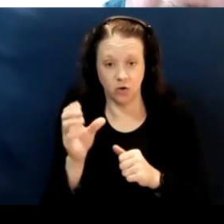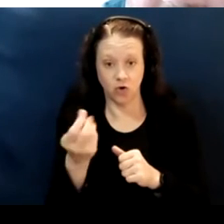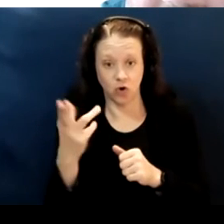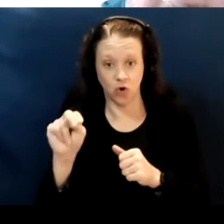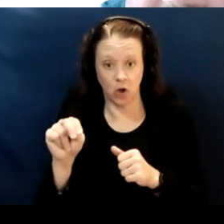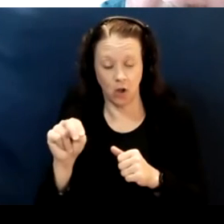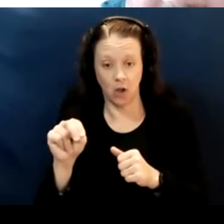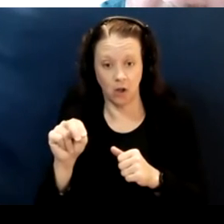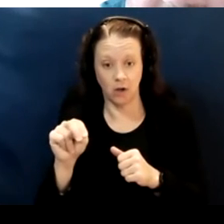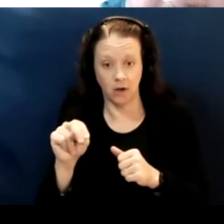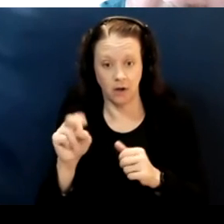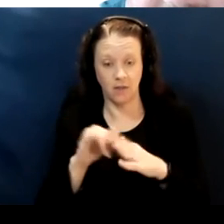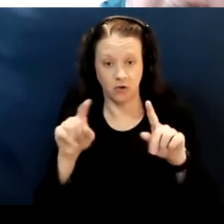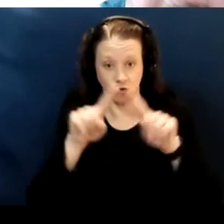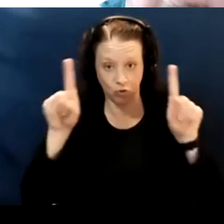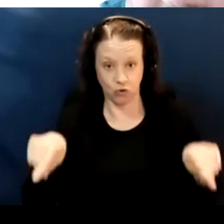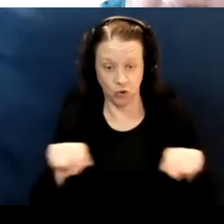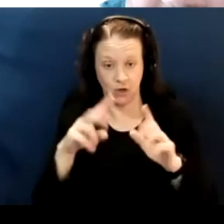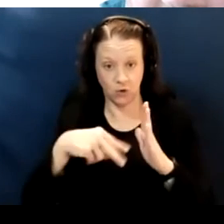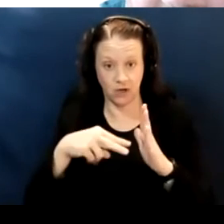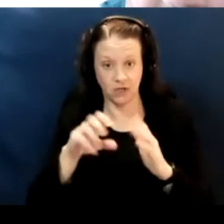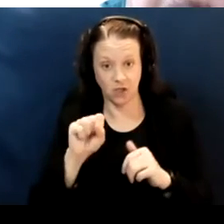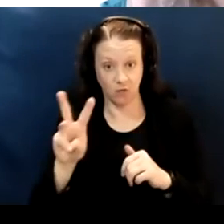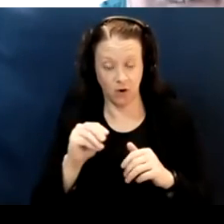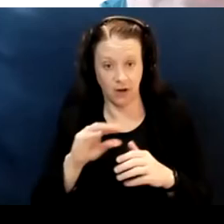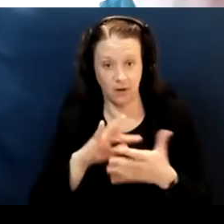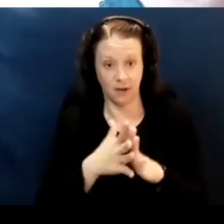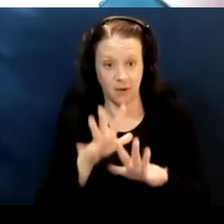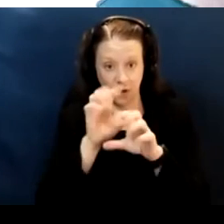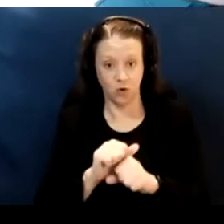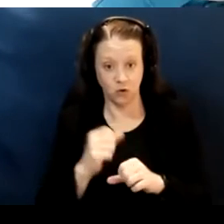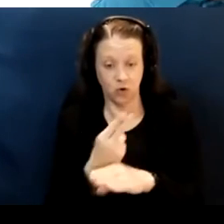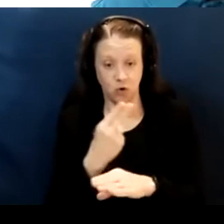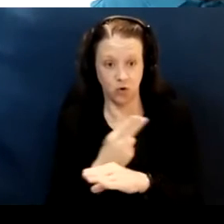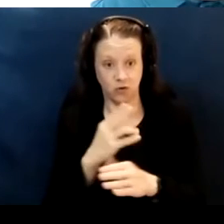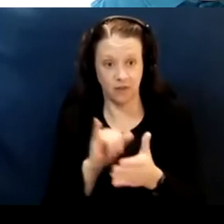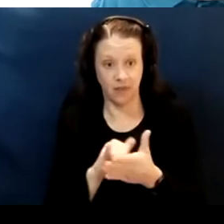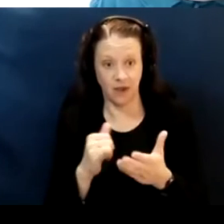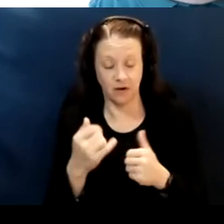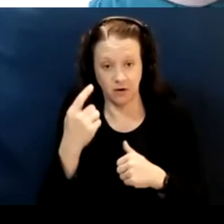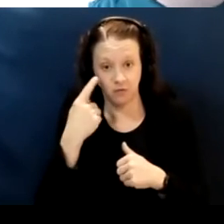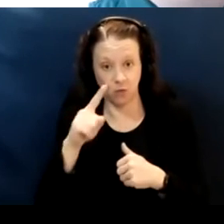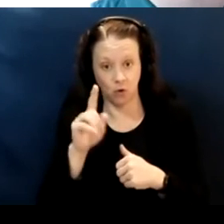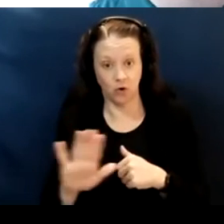turn on the screen reading software and get used to using it, first of all, for yourself.